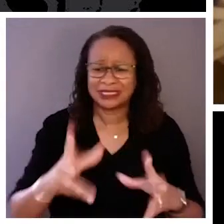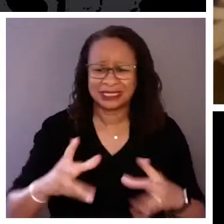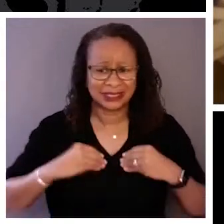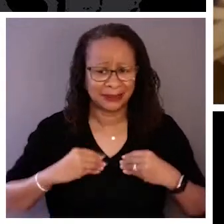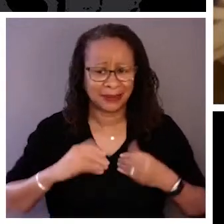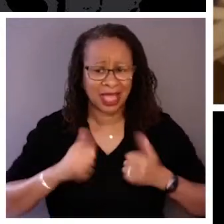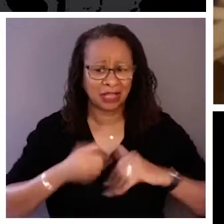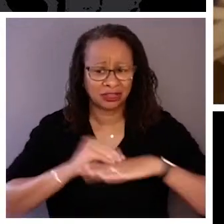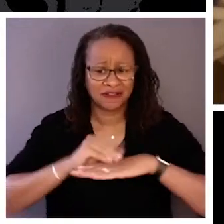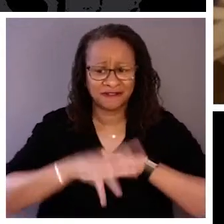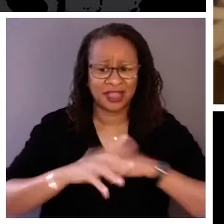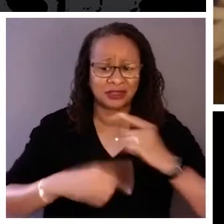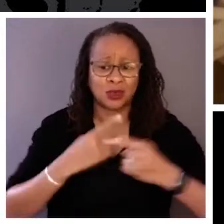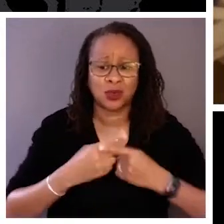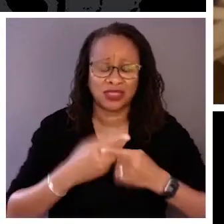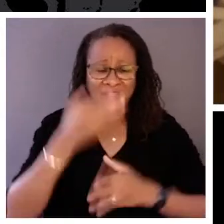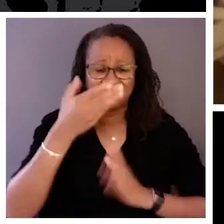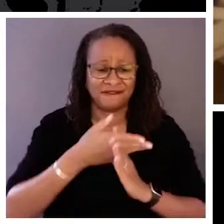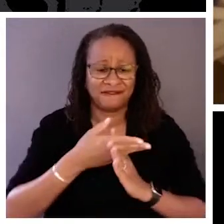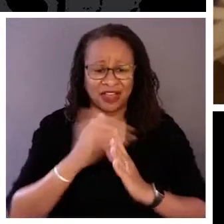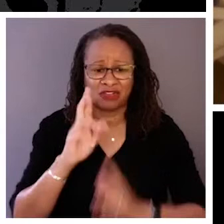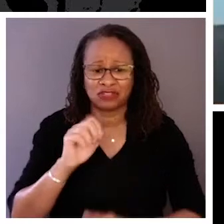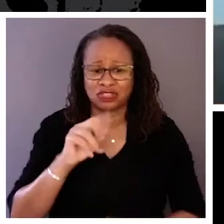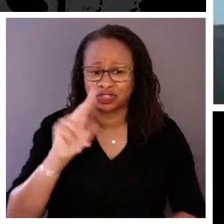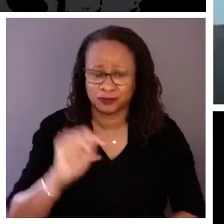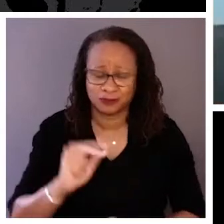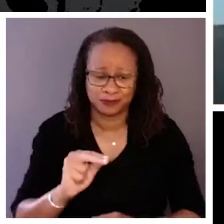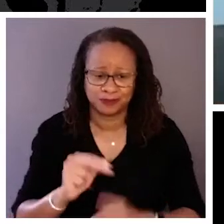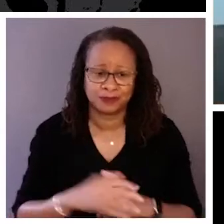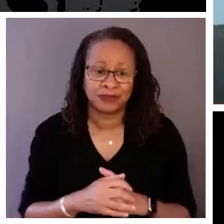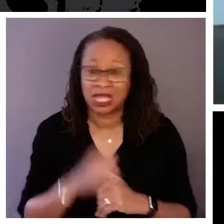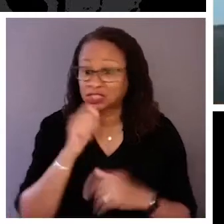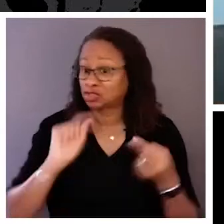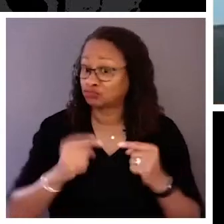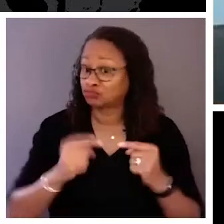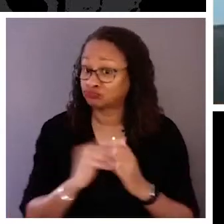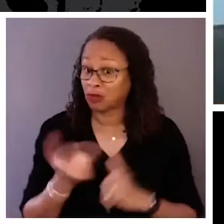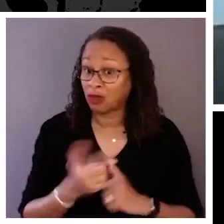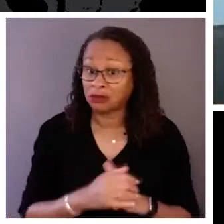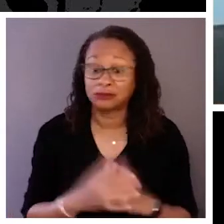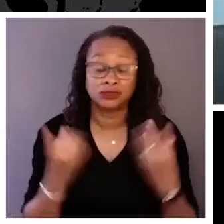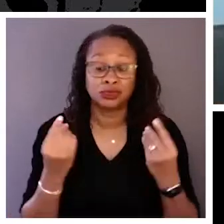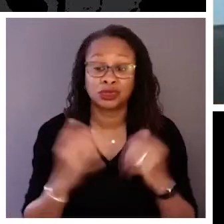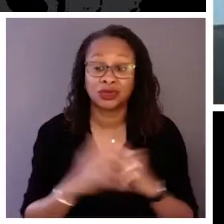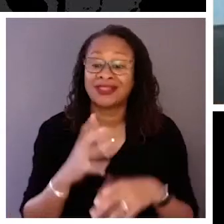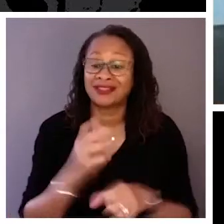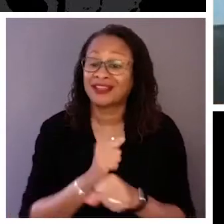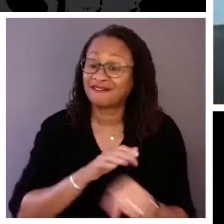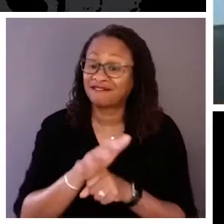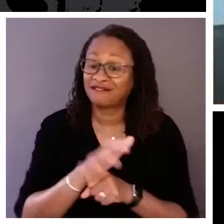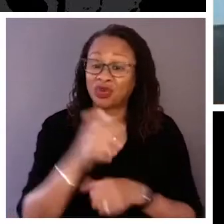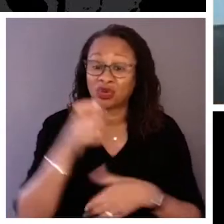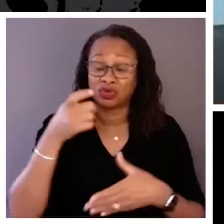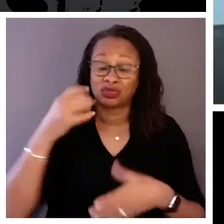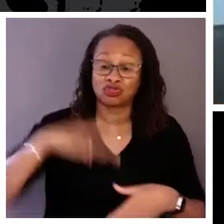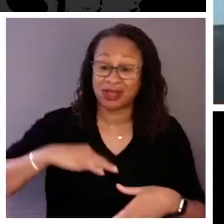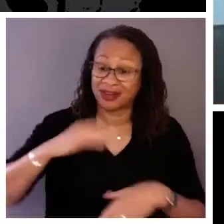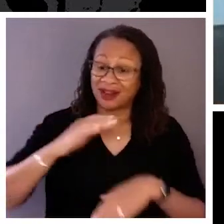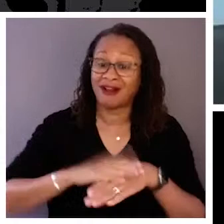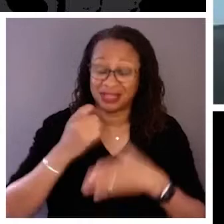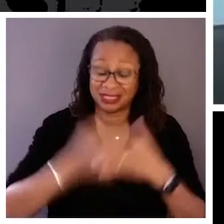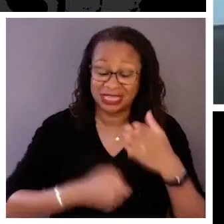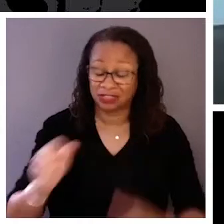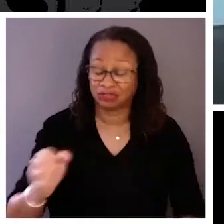when they're filing their return? How does that work? Doesn't hurt them at all. They will just get the full credit on their tax return when they